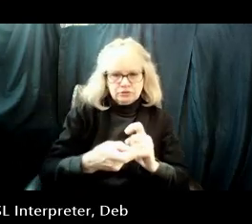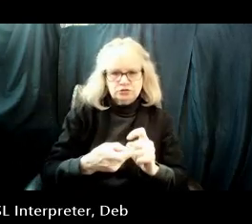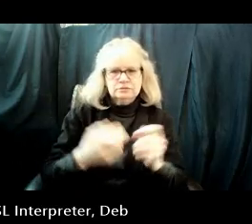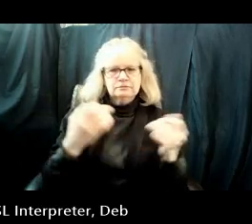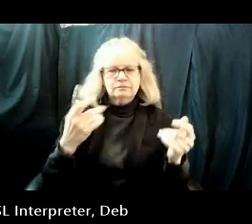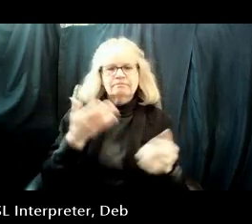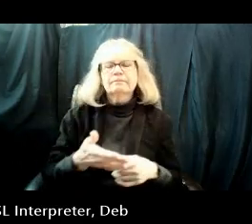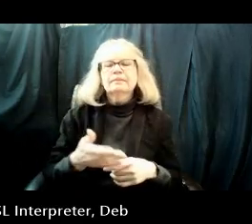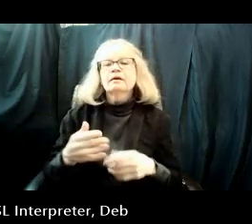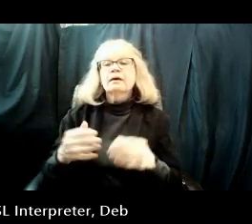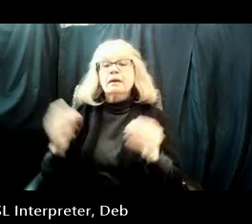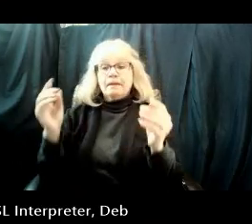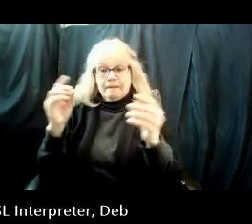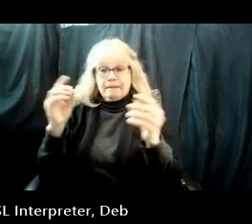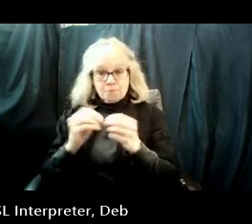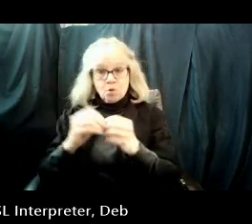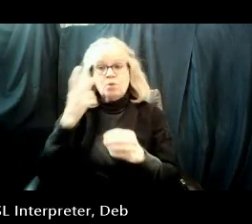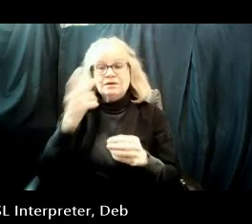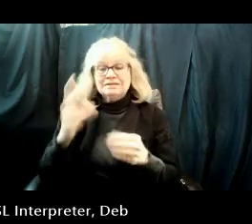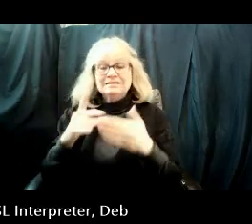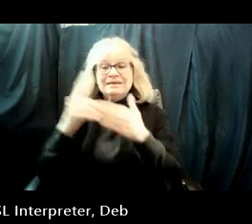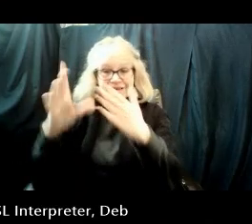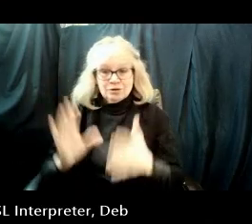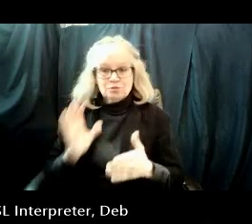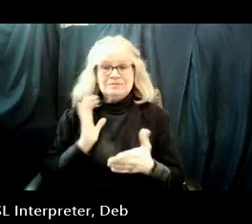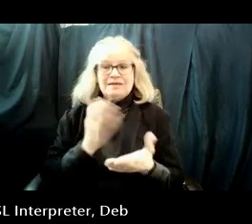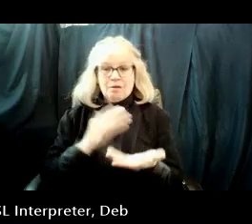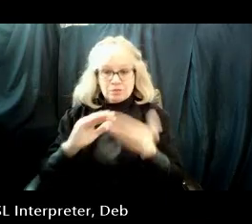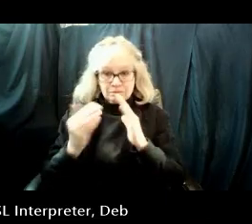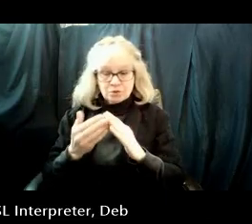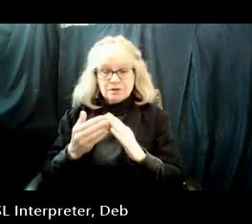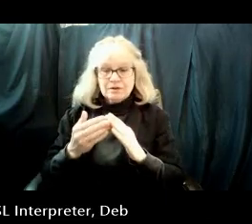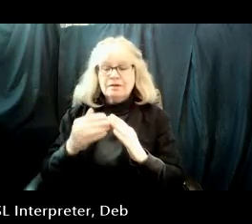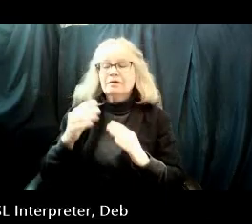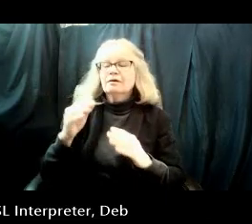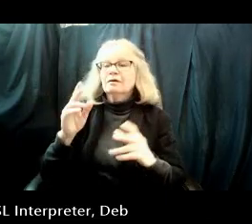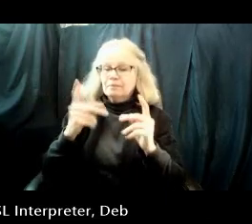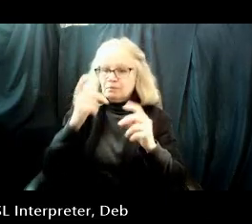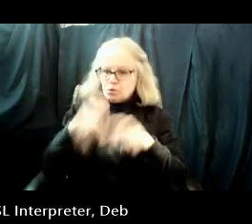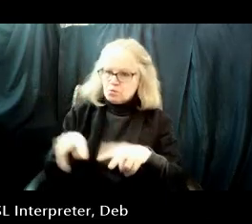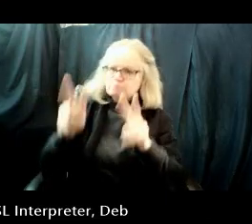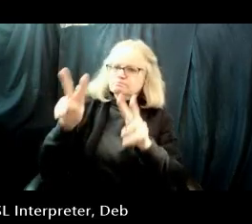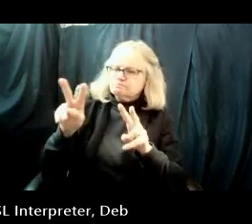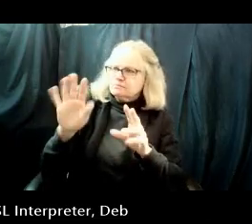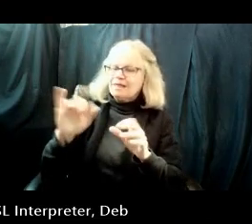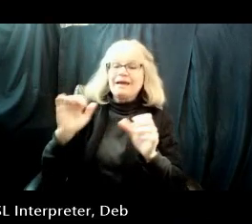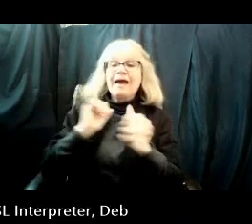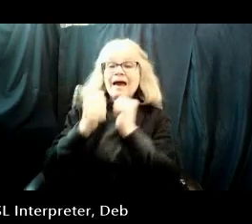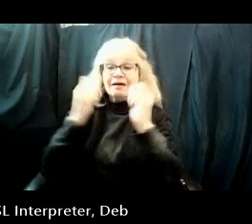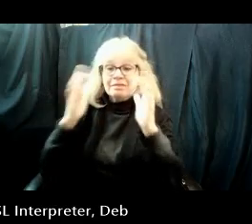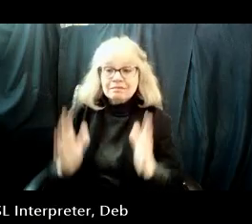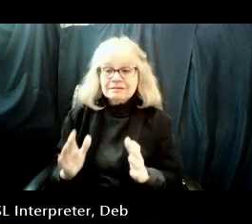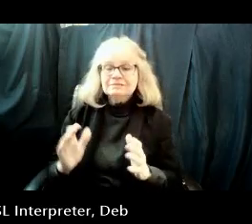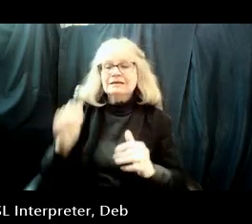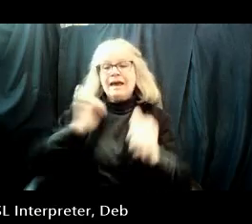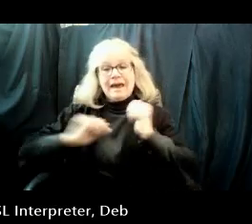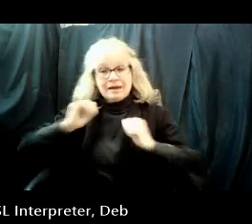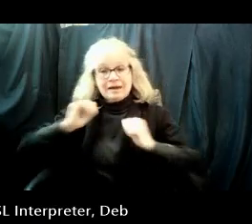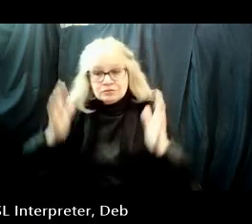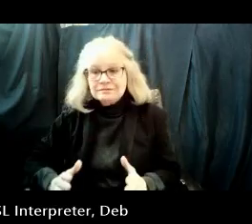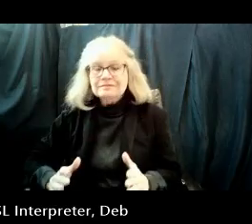we see leaders in our communities, sort of the ones that are socially recognized, athletes, actresses